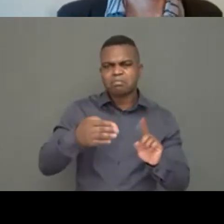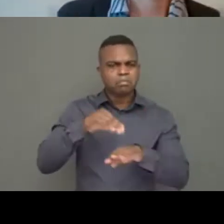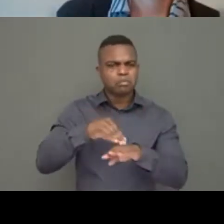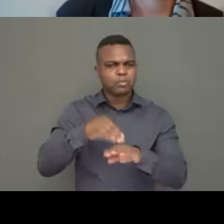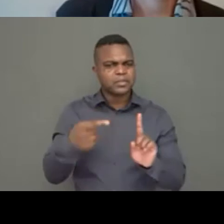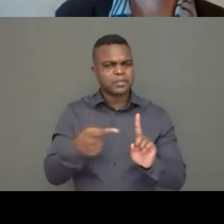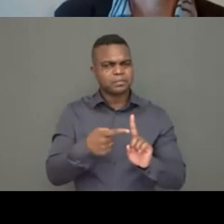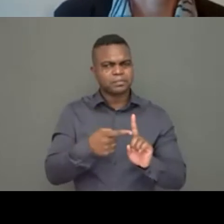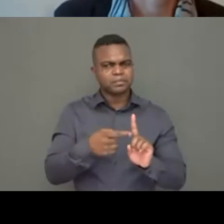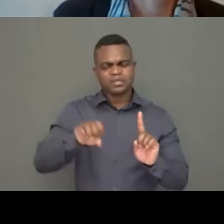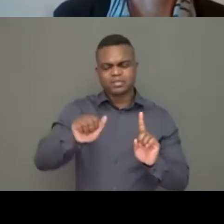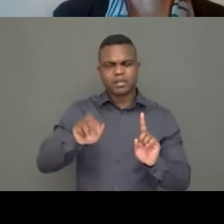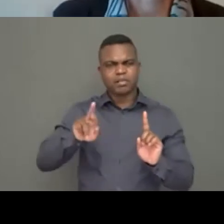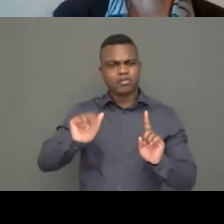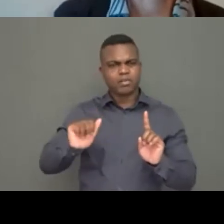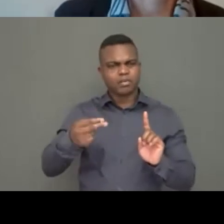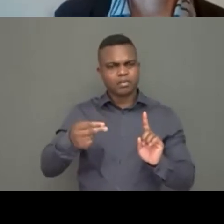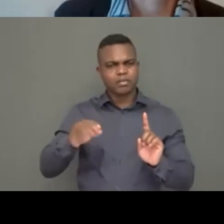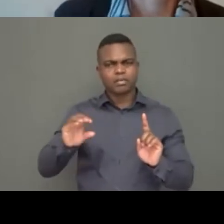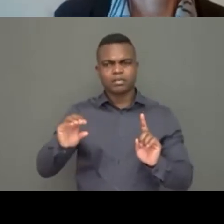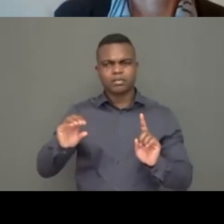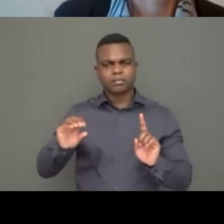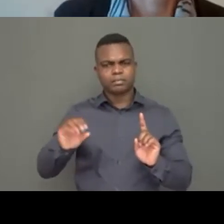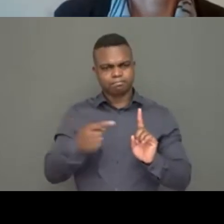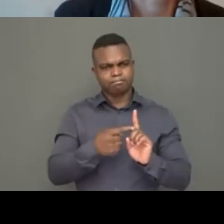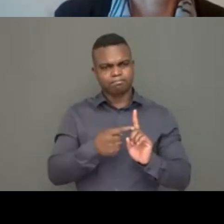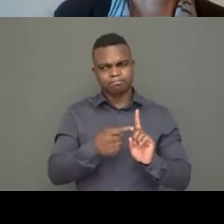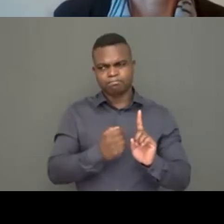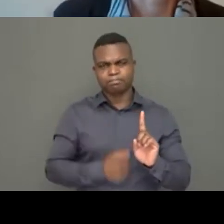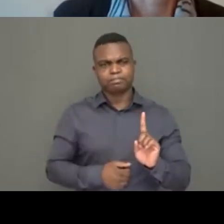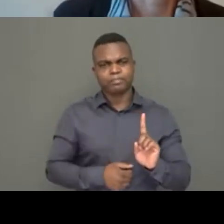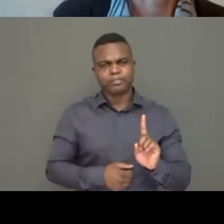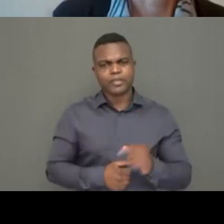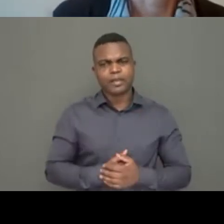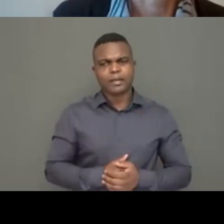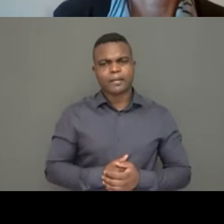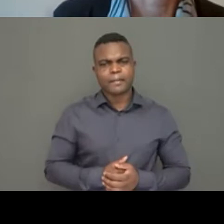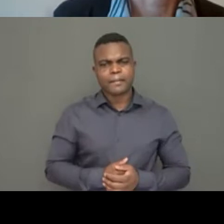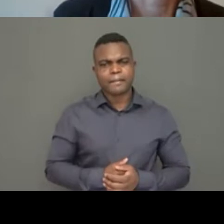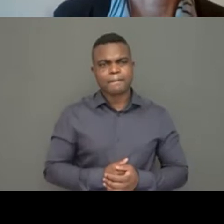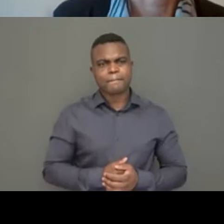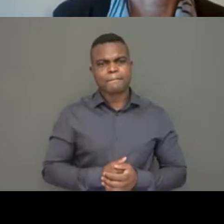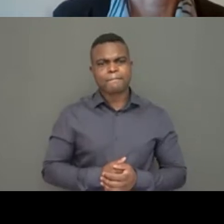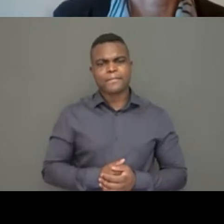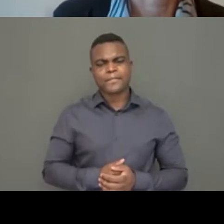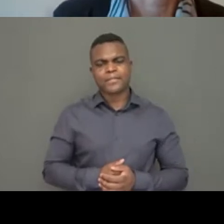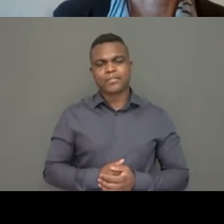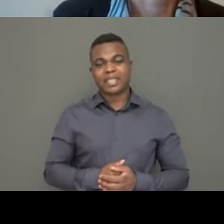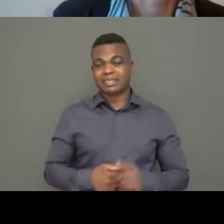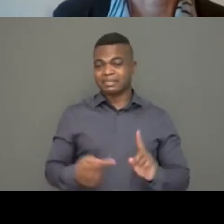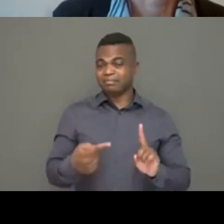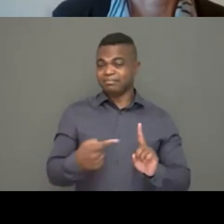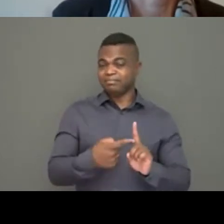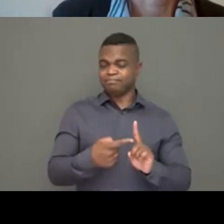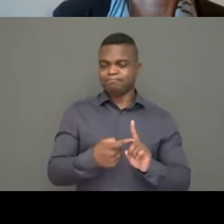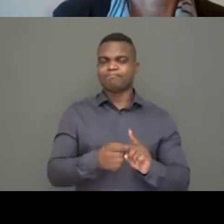and Cbn Ireland are the lead partner in the Vivid project. So I've asked Sarah to join